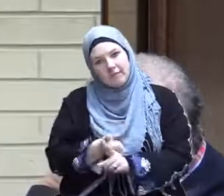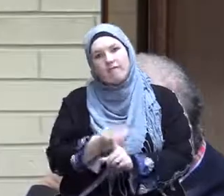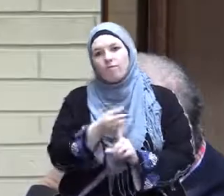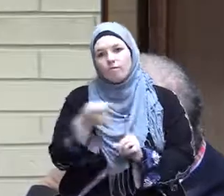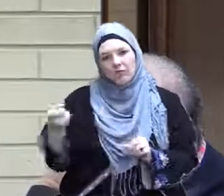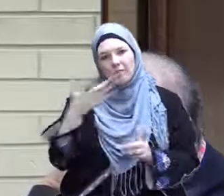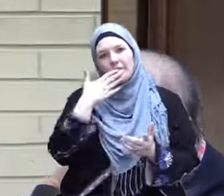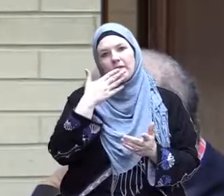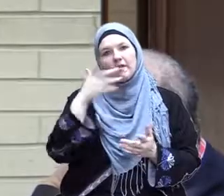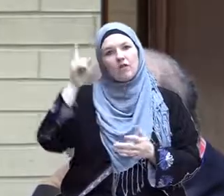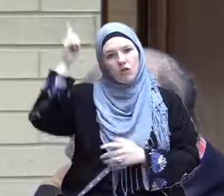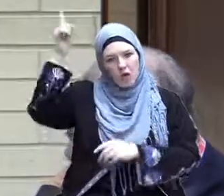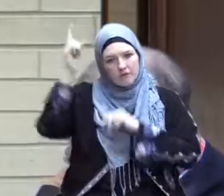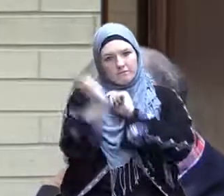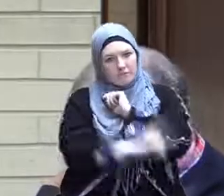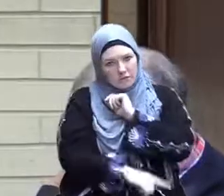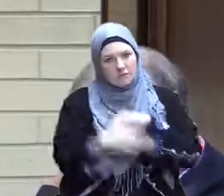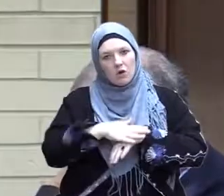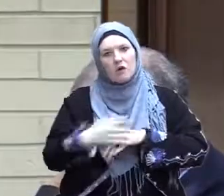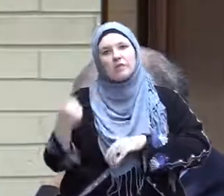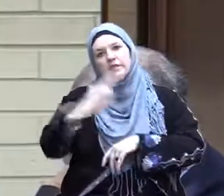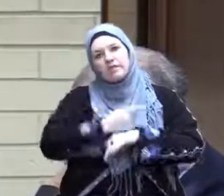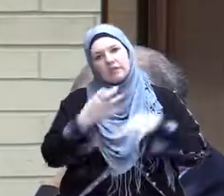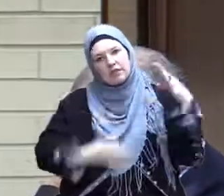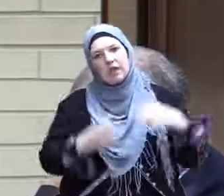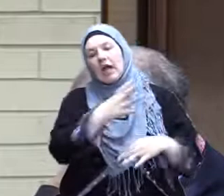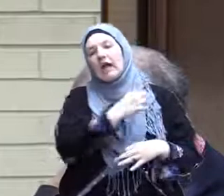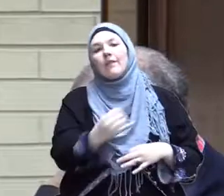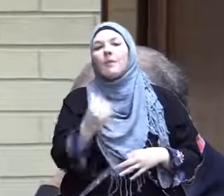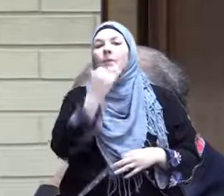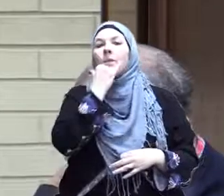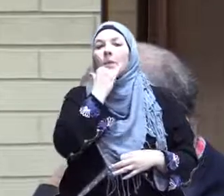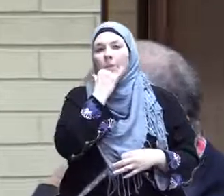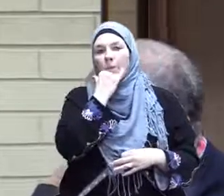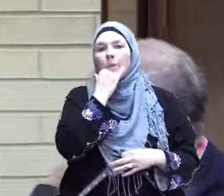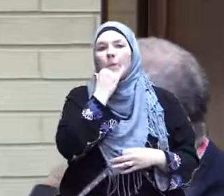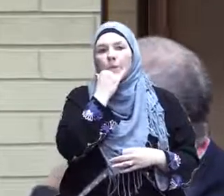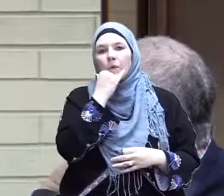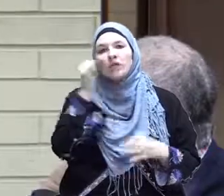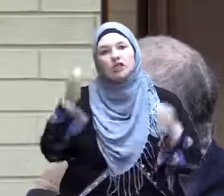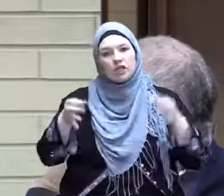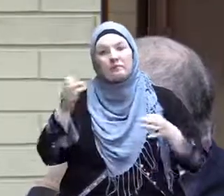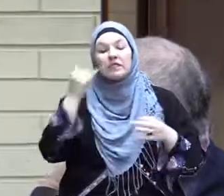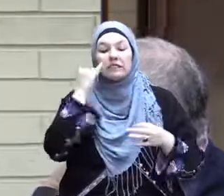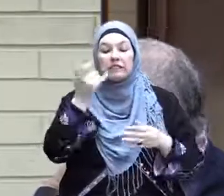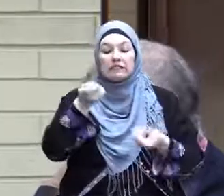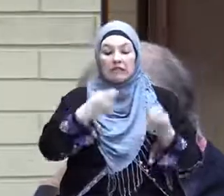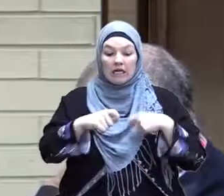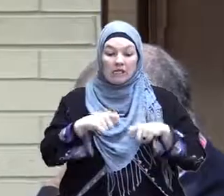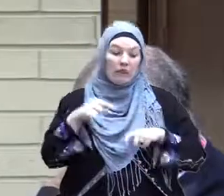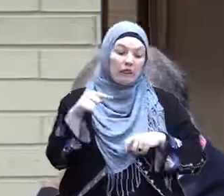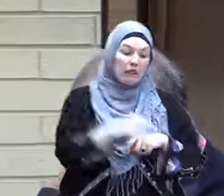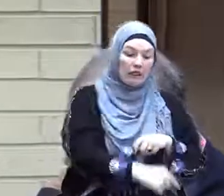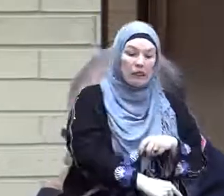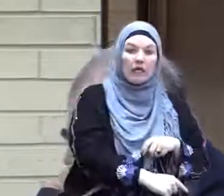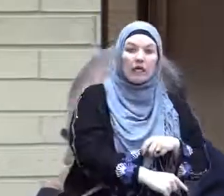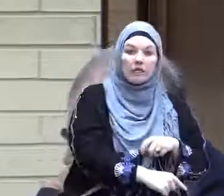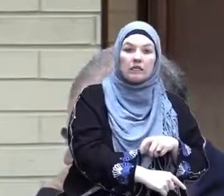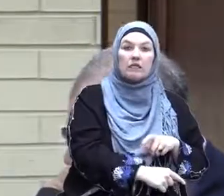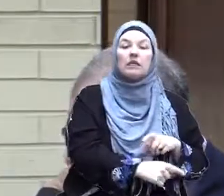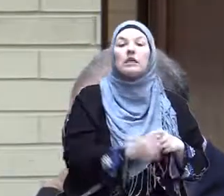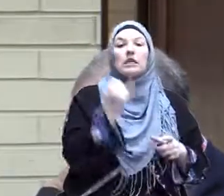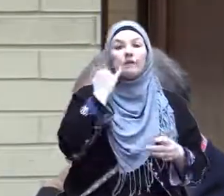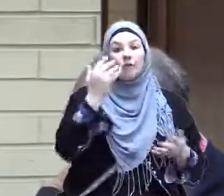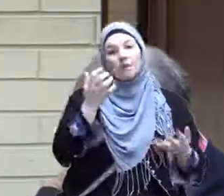from the wrath of Allah subhanahu wa ta'ala and from the wrong fate. And instead of going in the wrong place in the hereafter, if you want